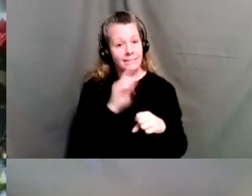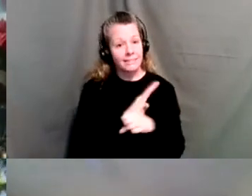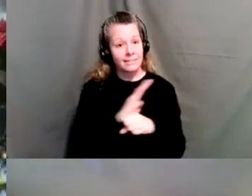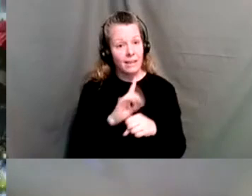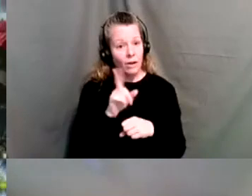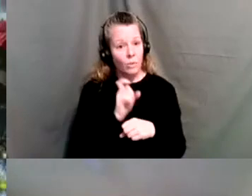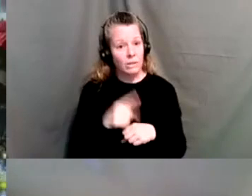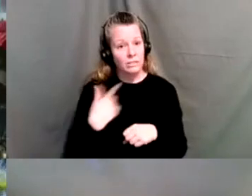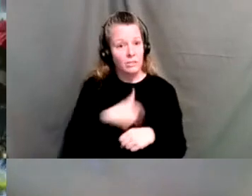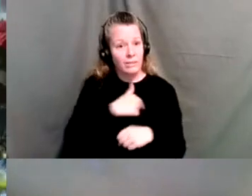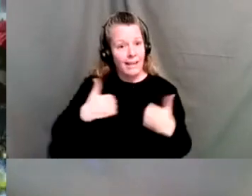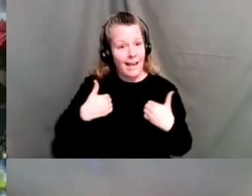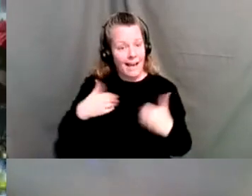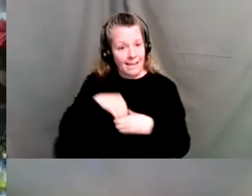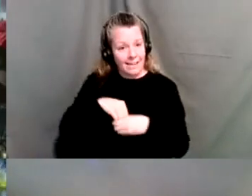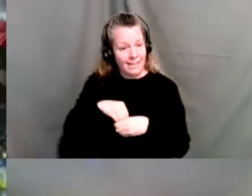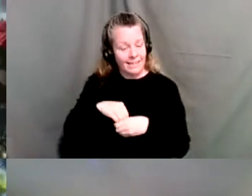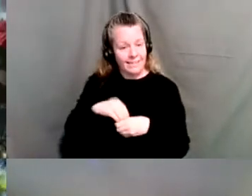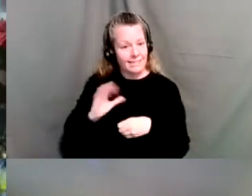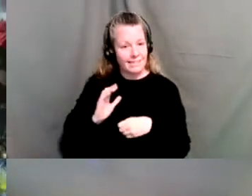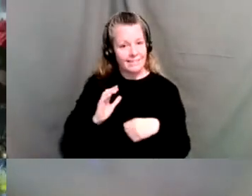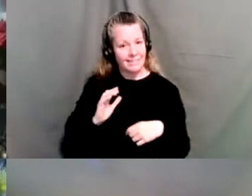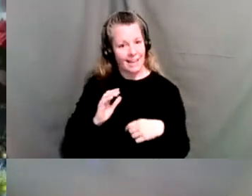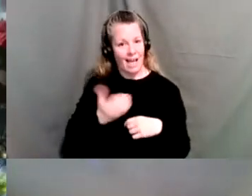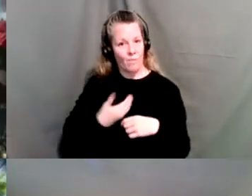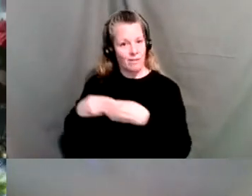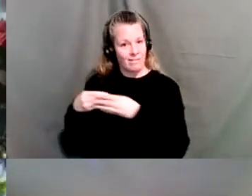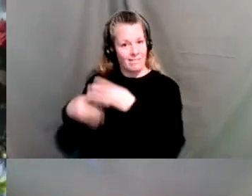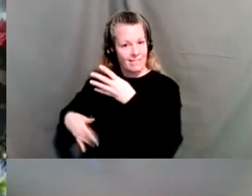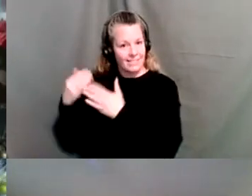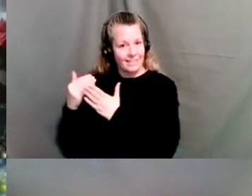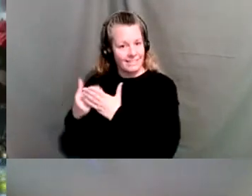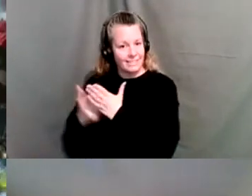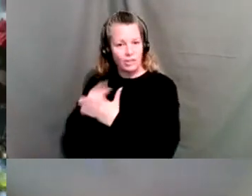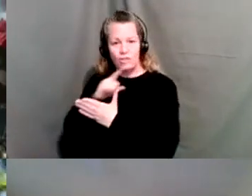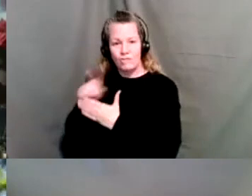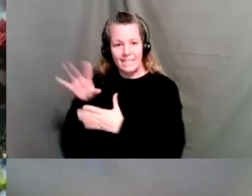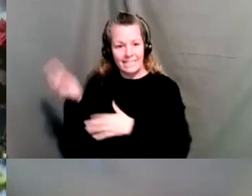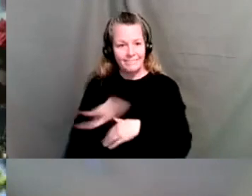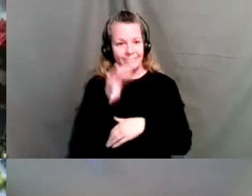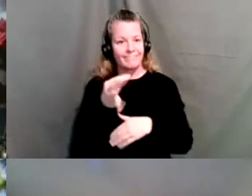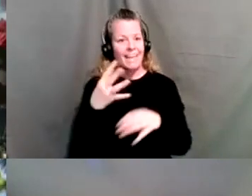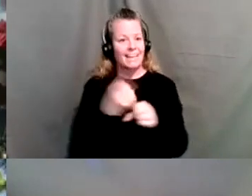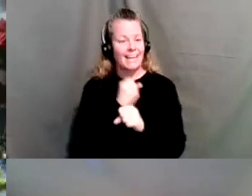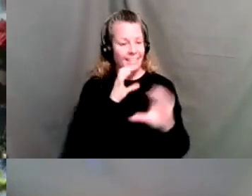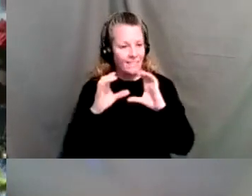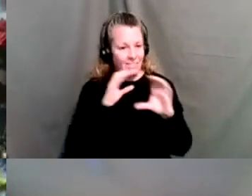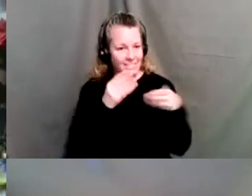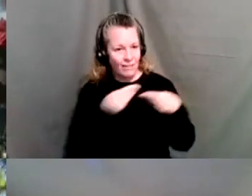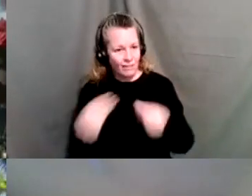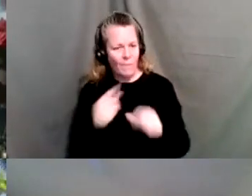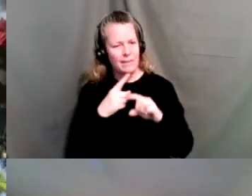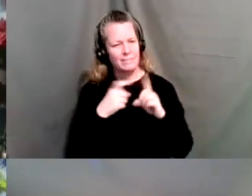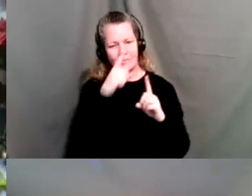had in our back pocket to really get the conversation flowing here, because what is our responsibility